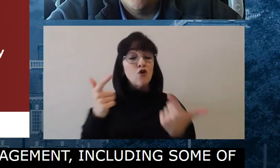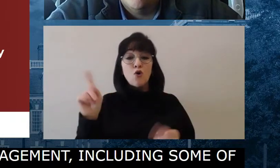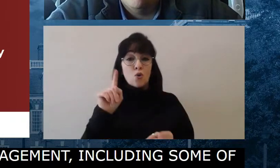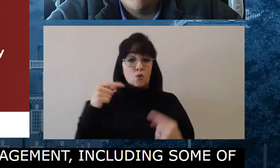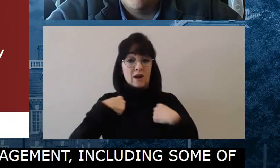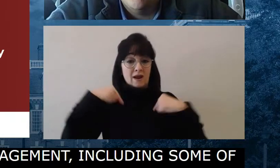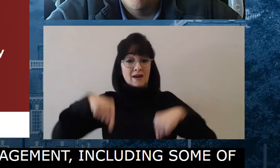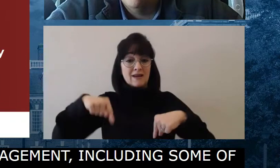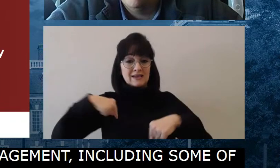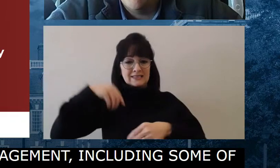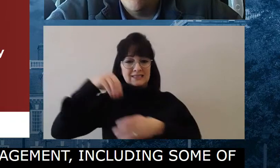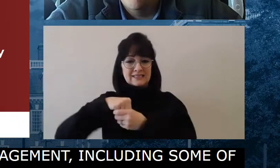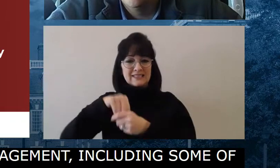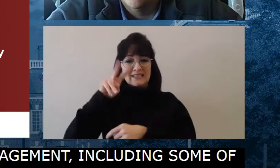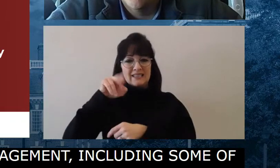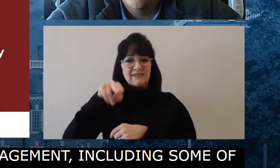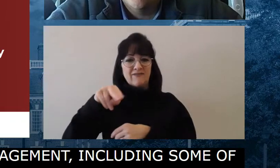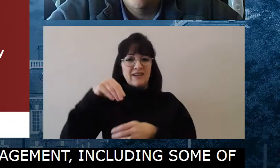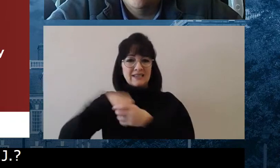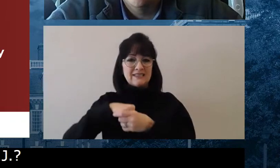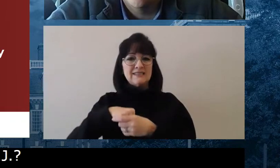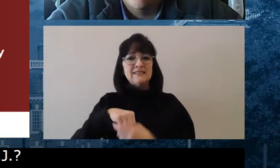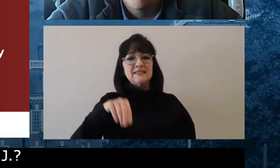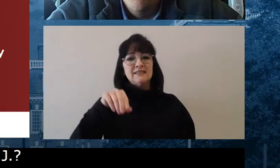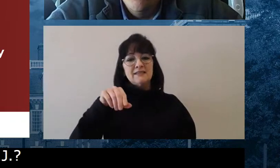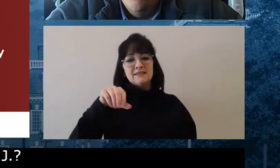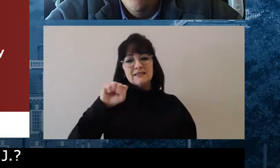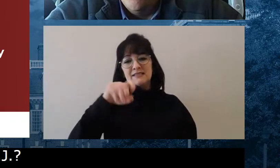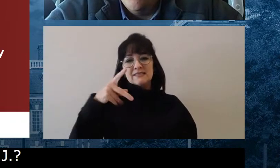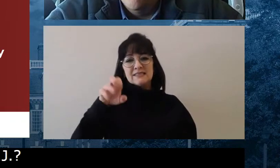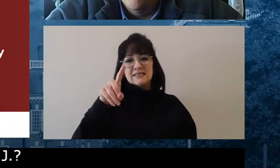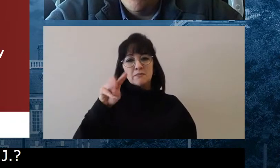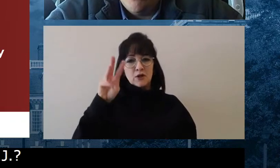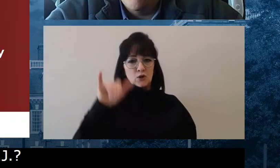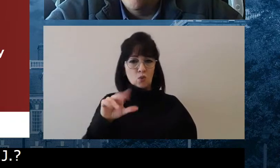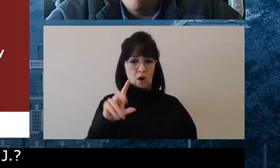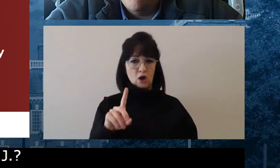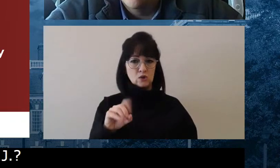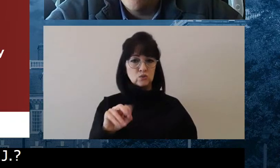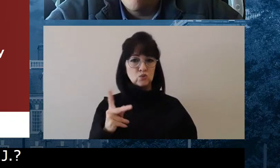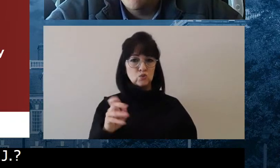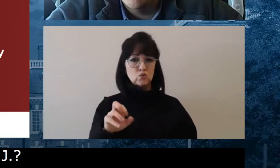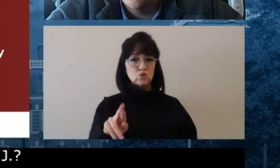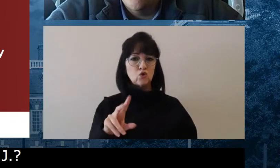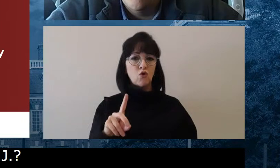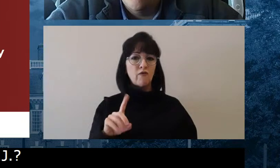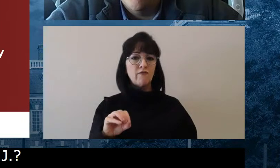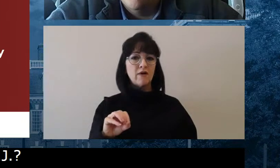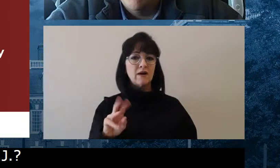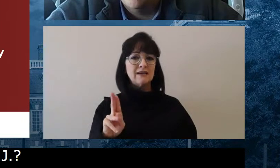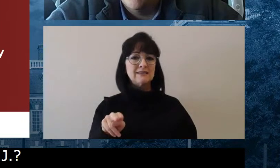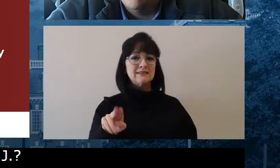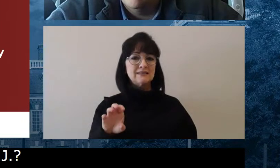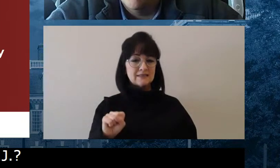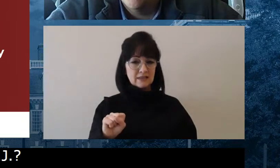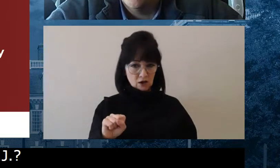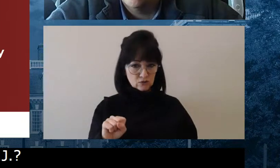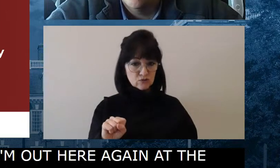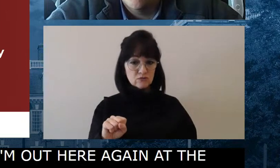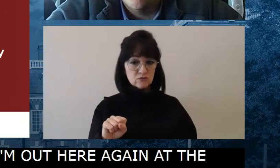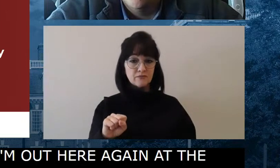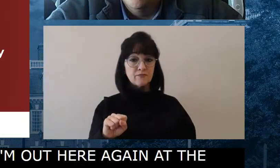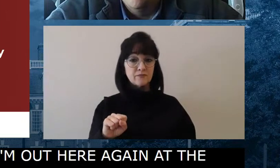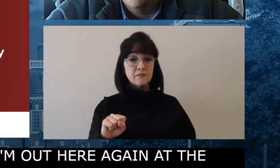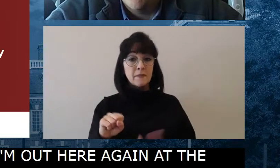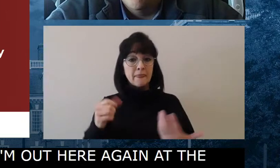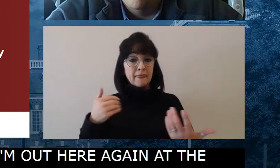again with about 250 individuals, and these are individuals from, not only the federal government that's sending about 200 people to assist